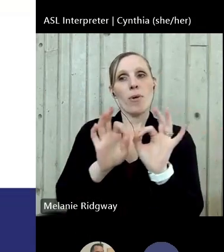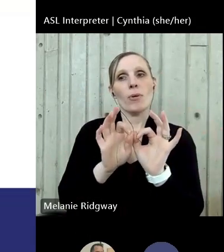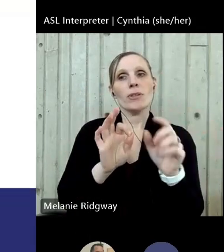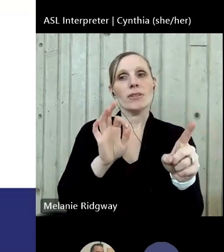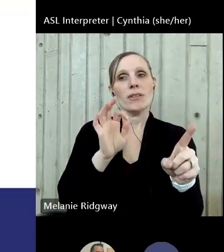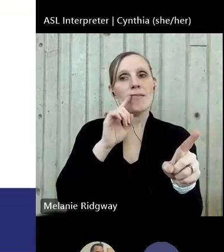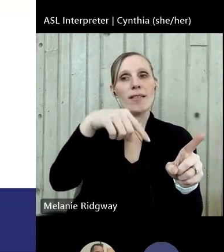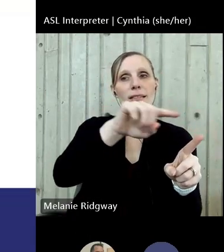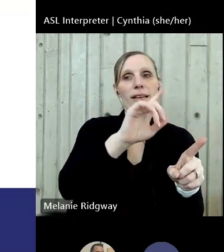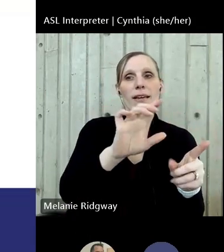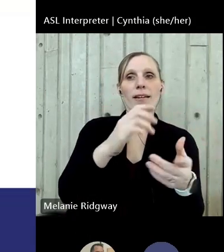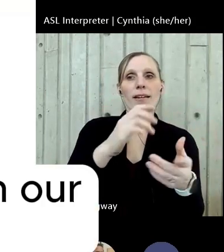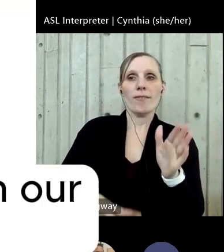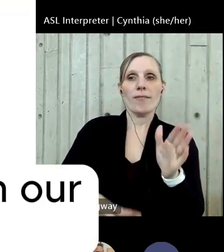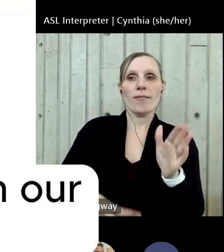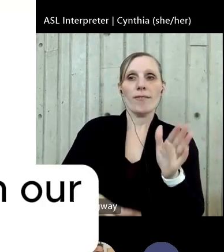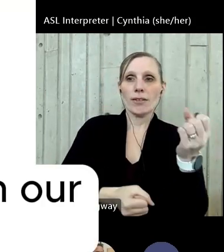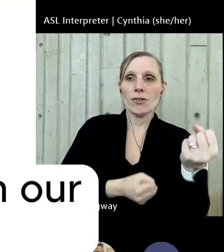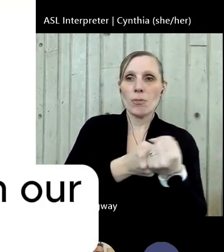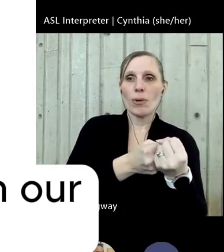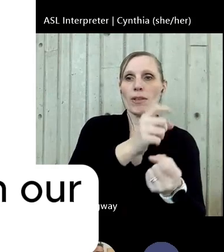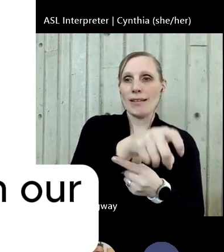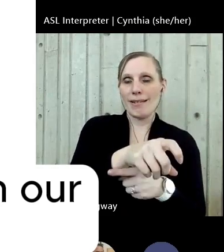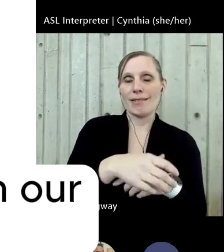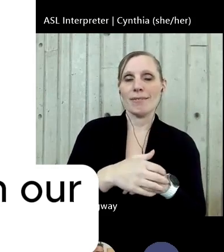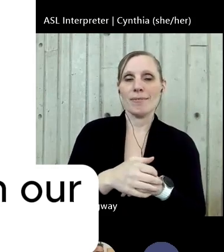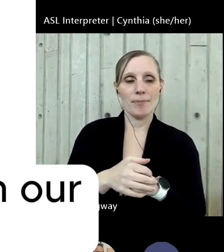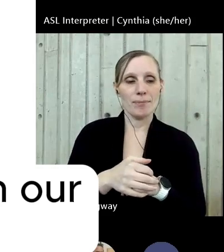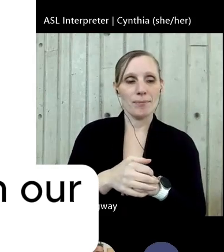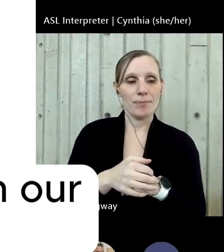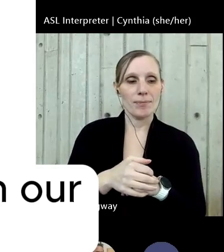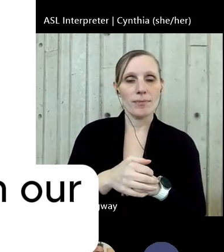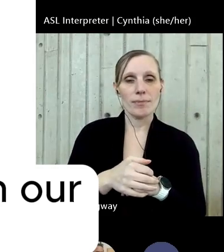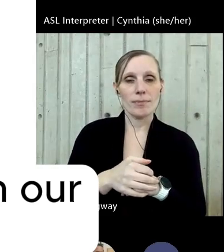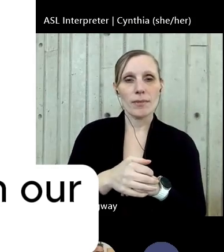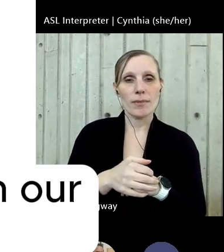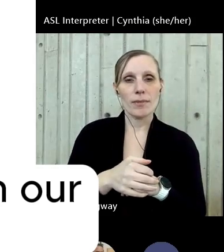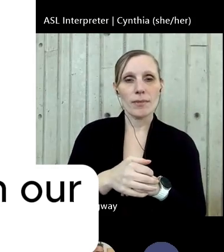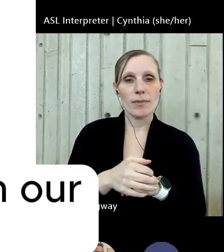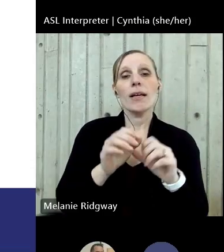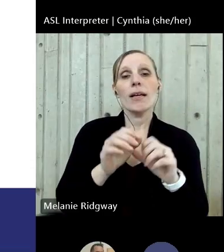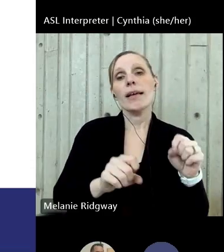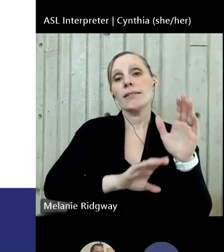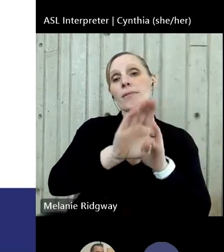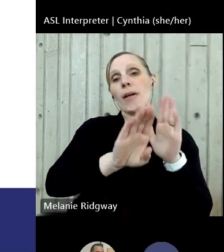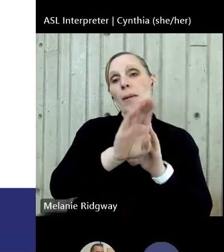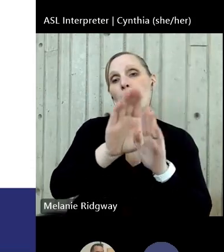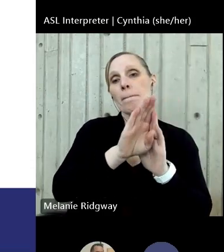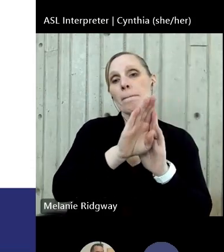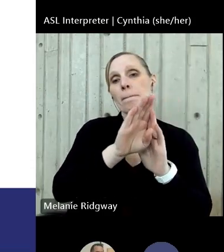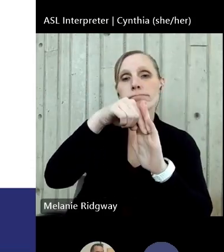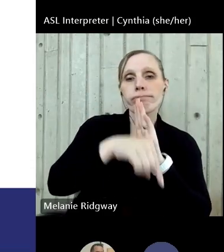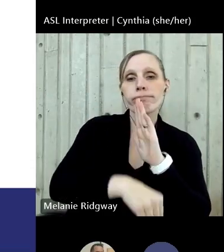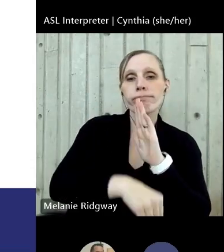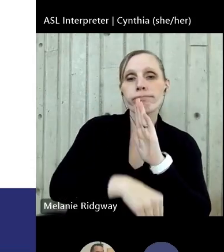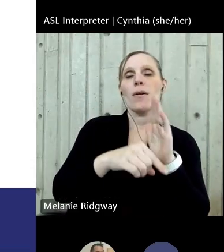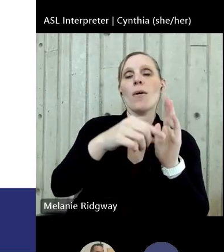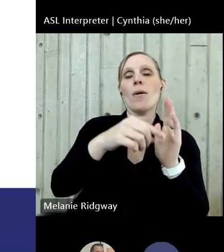employment. Job seekers can build detailed profiles on our platform. They